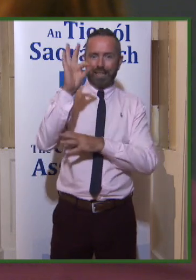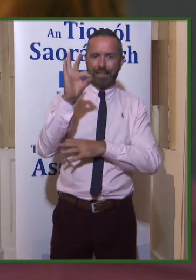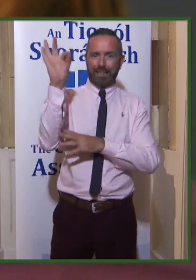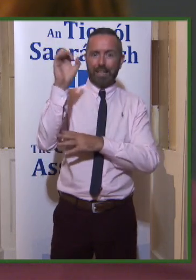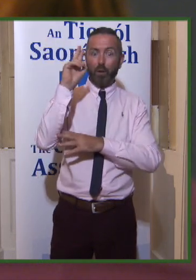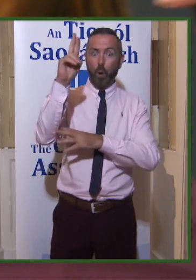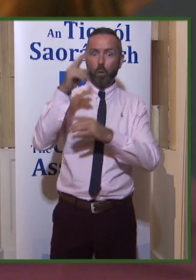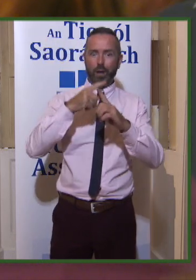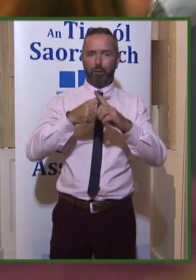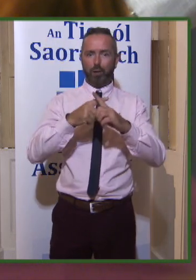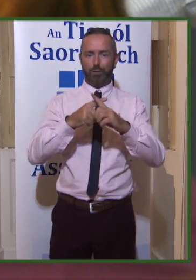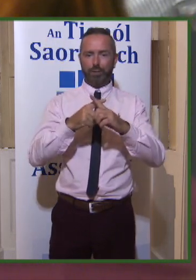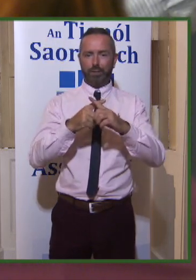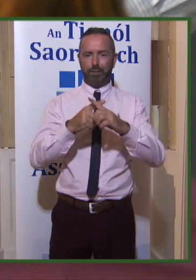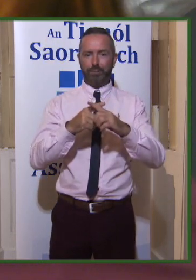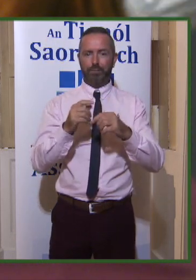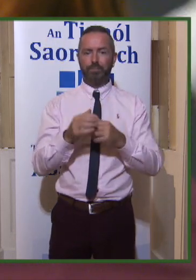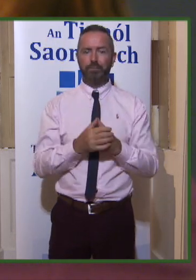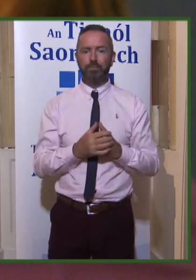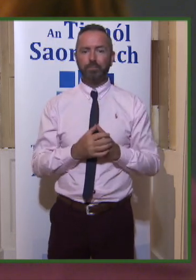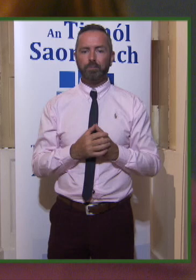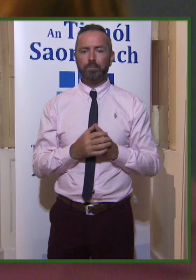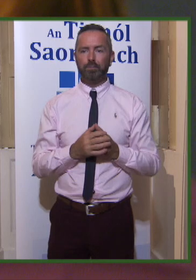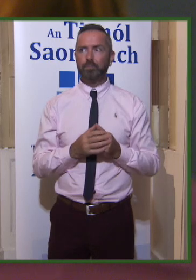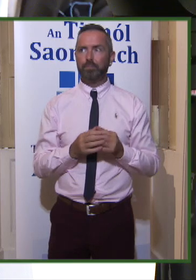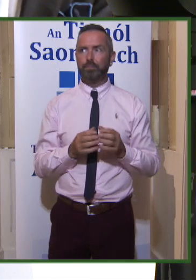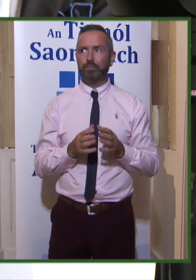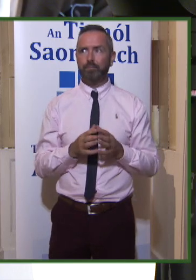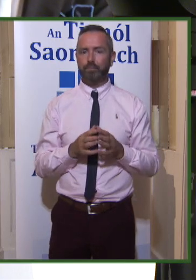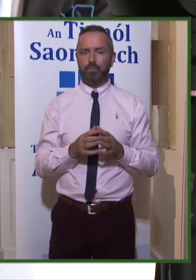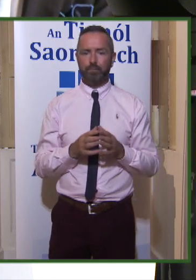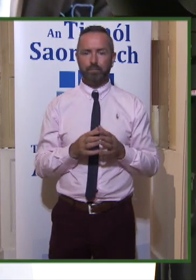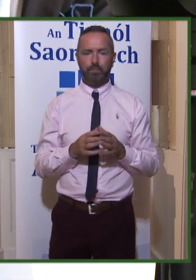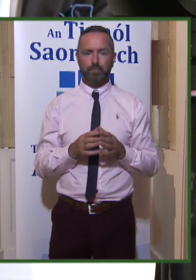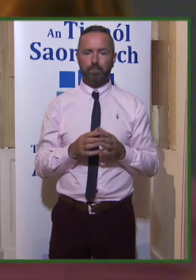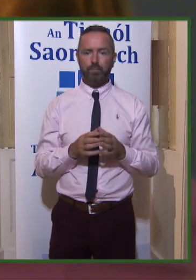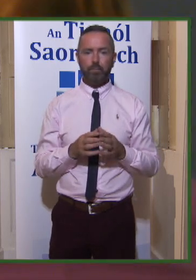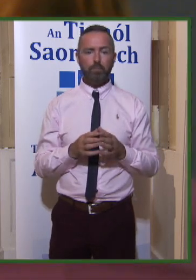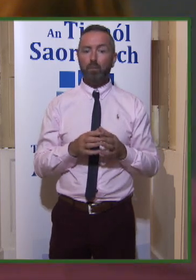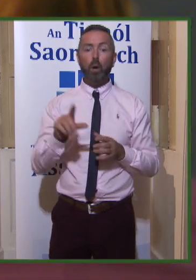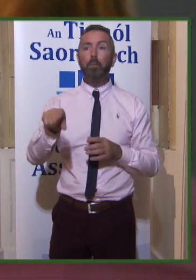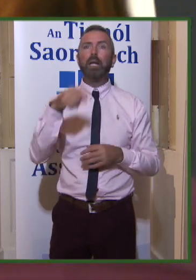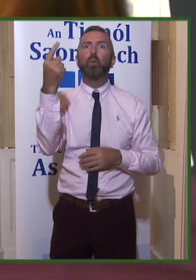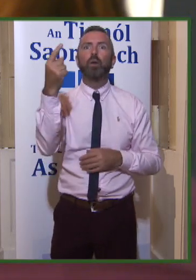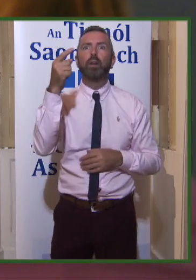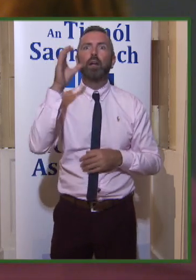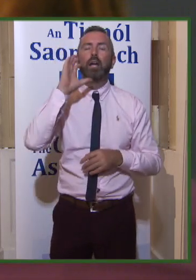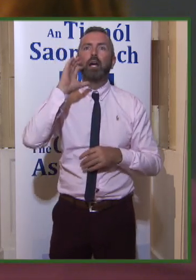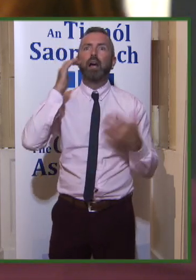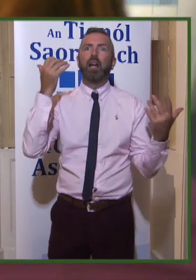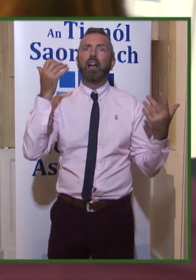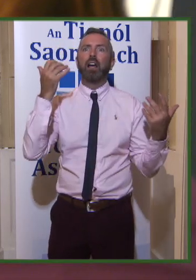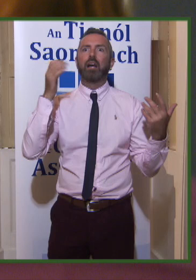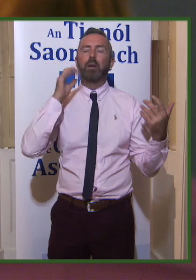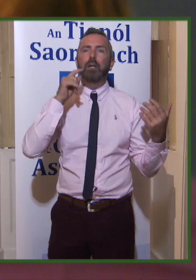it? So you give the So you're proposing just a tick, not a cross. Whichever. Just Either- to give an instruction so people